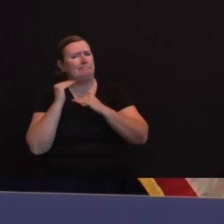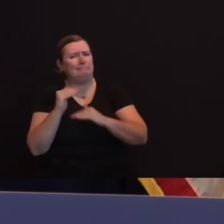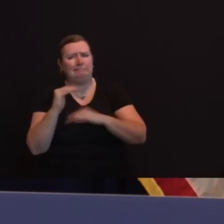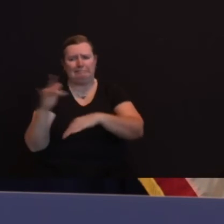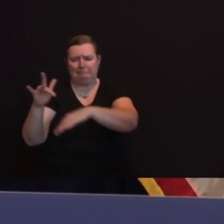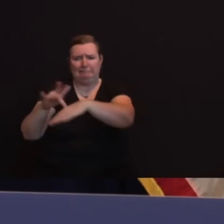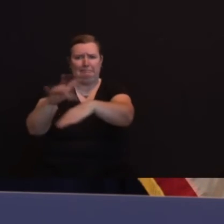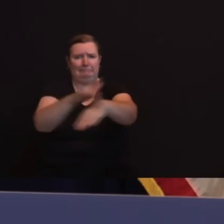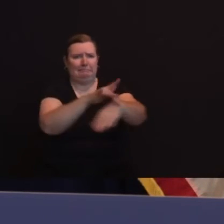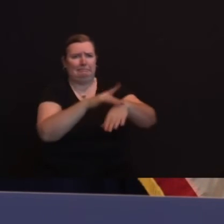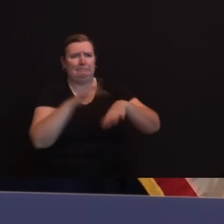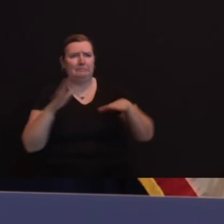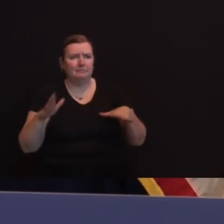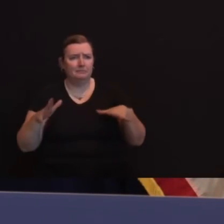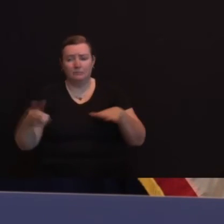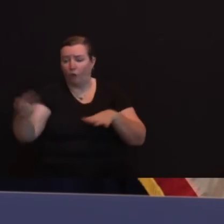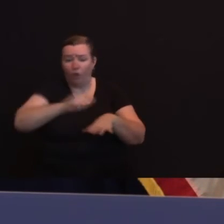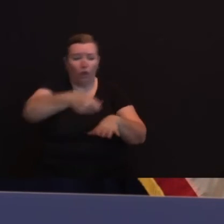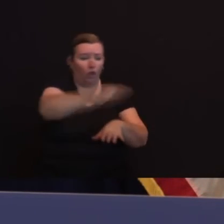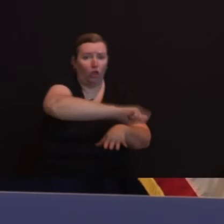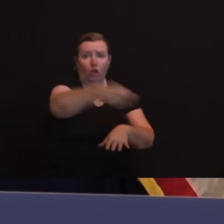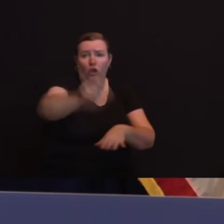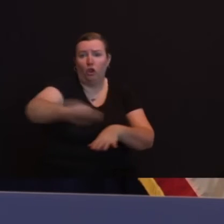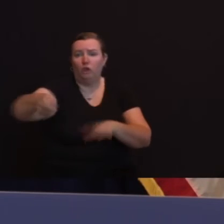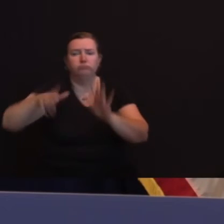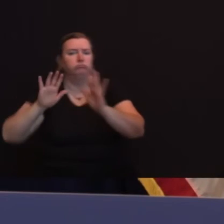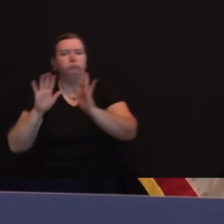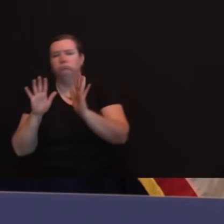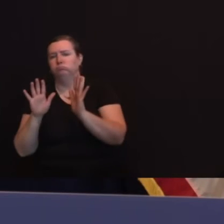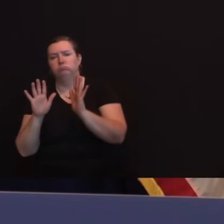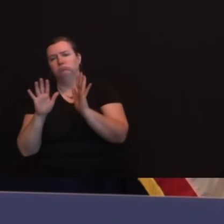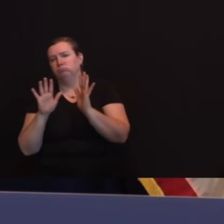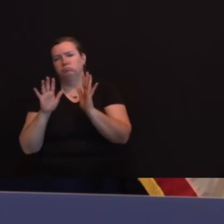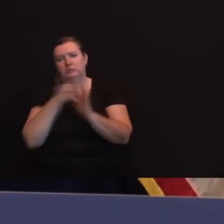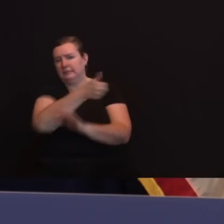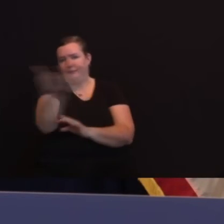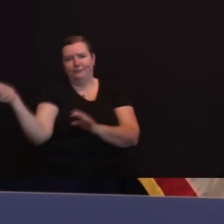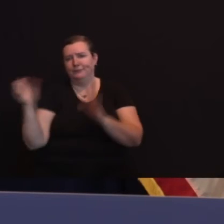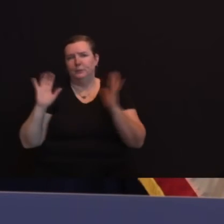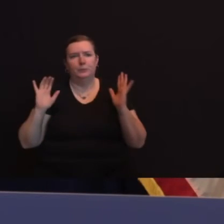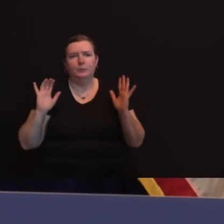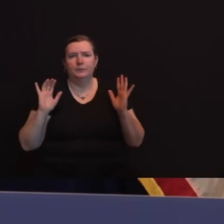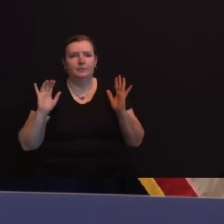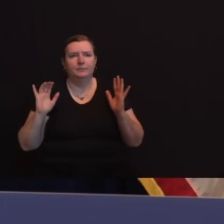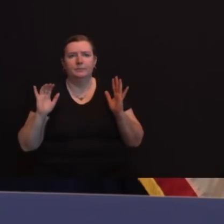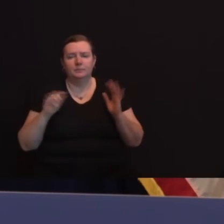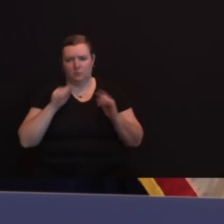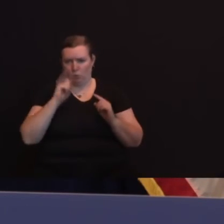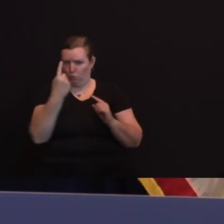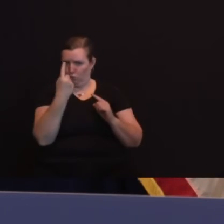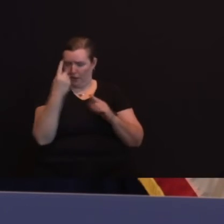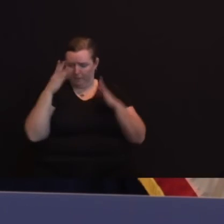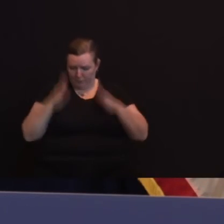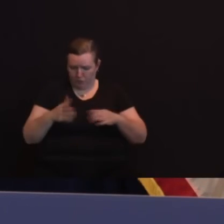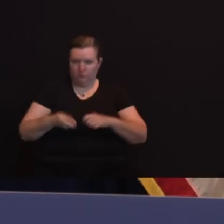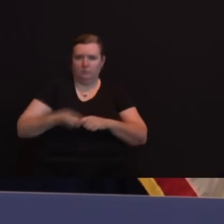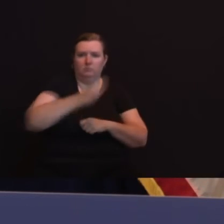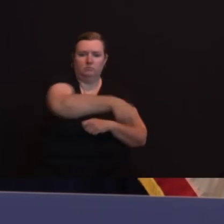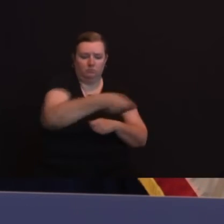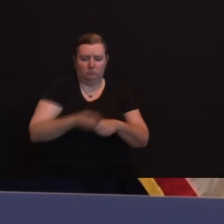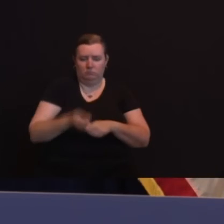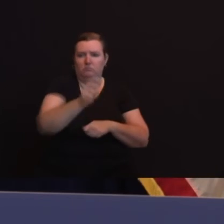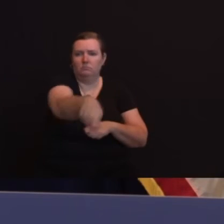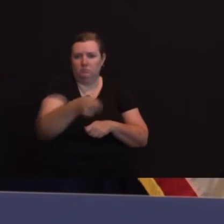utensils. Use single-use options or identify one person to serve shareable items like salad dressings